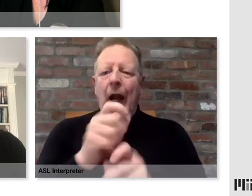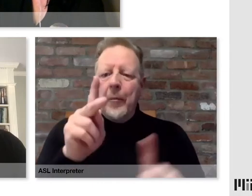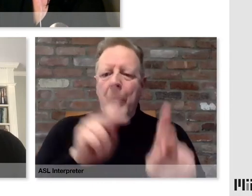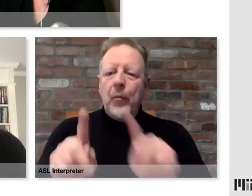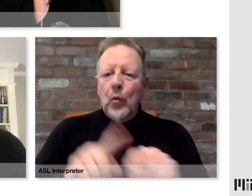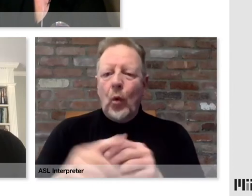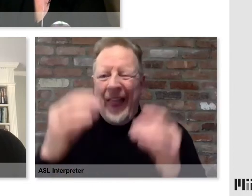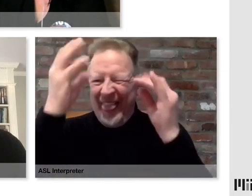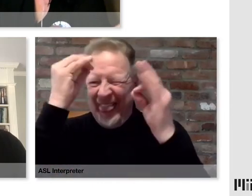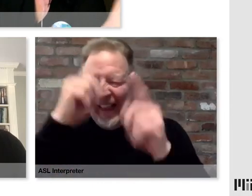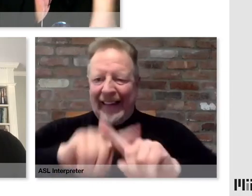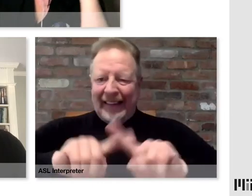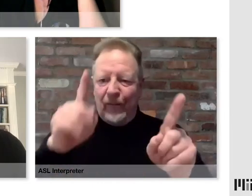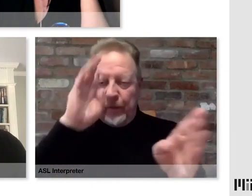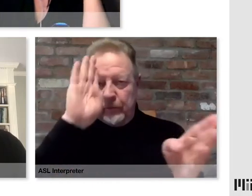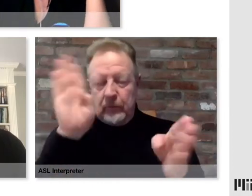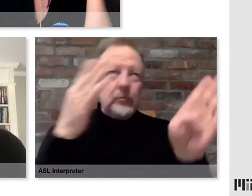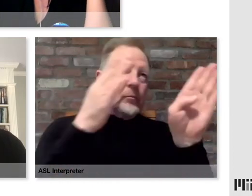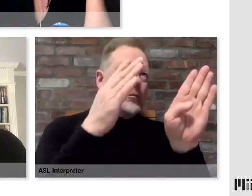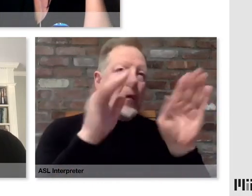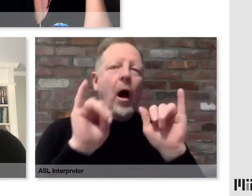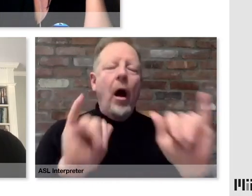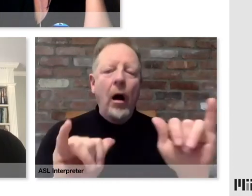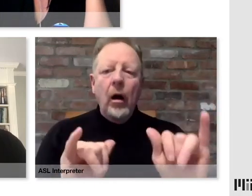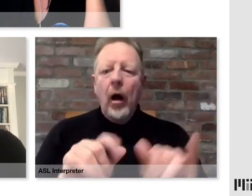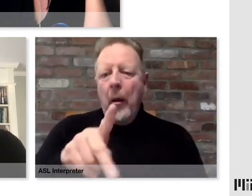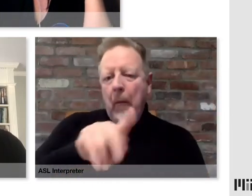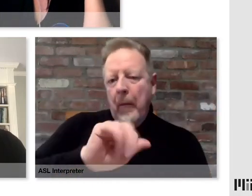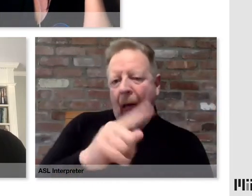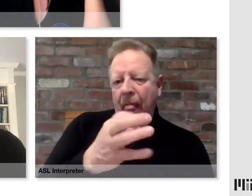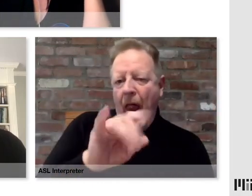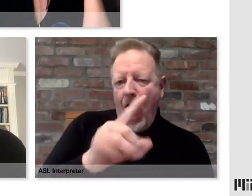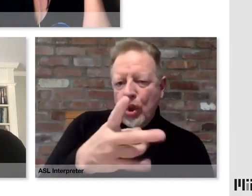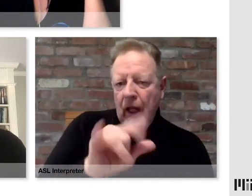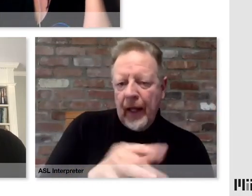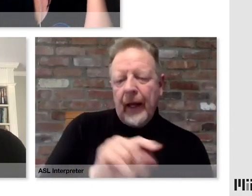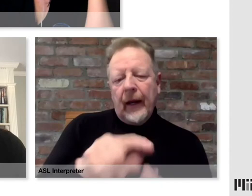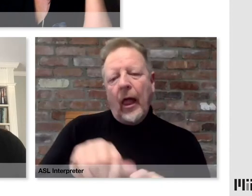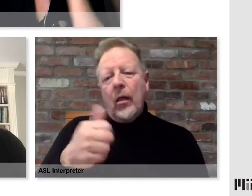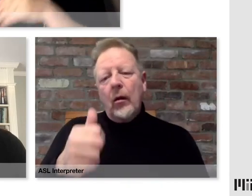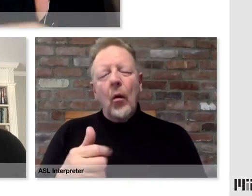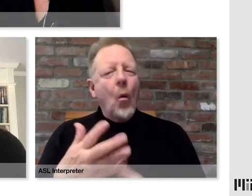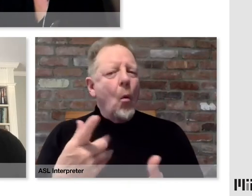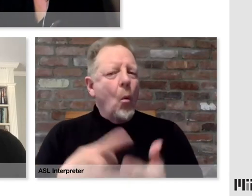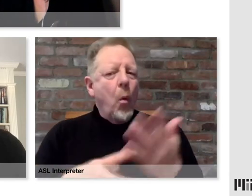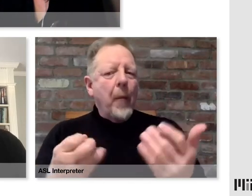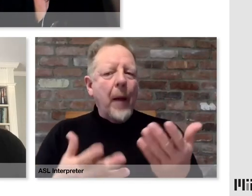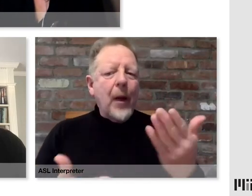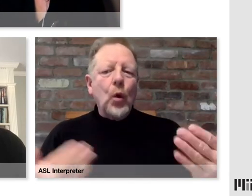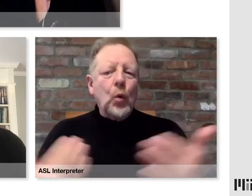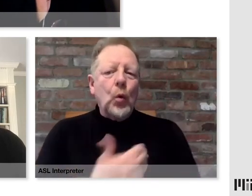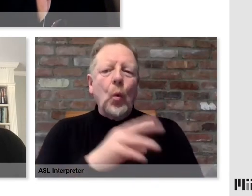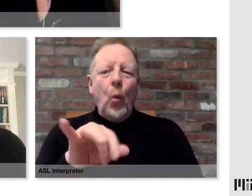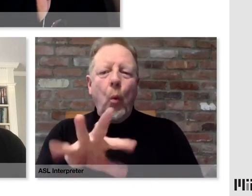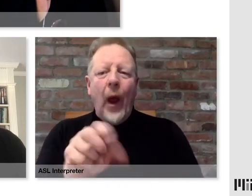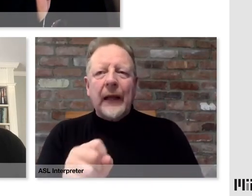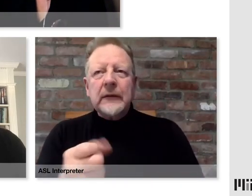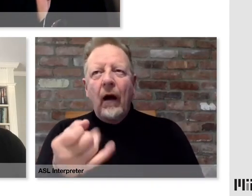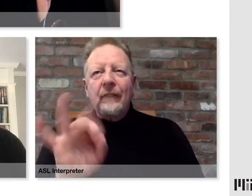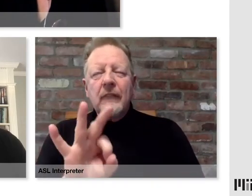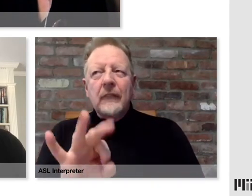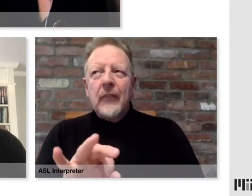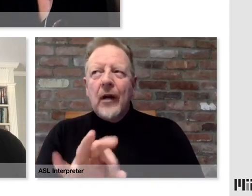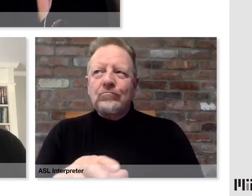think, you know, both pedagogically and otherwise, what might be new ways of, you